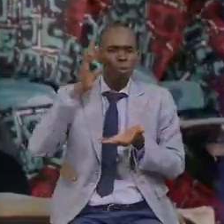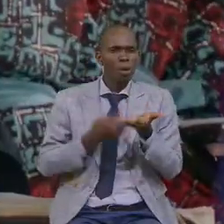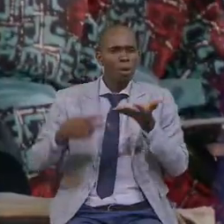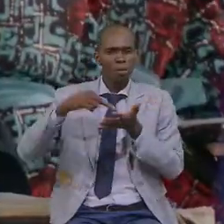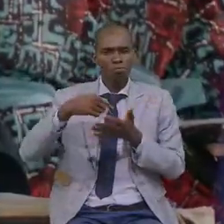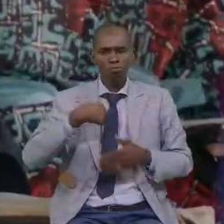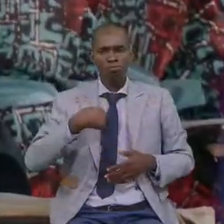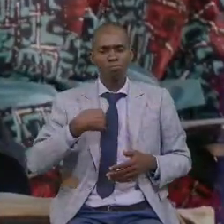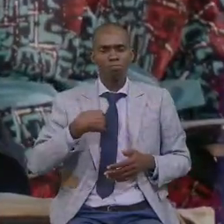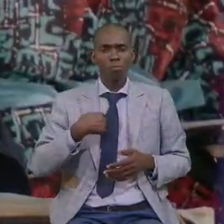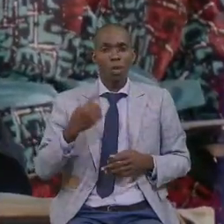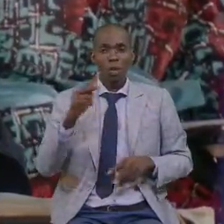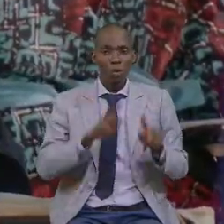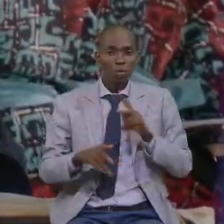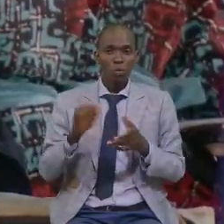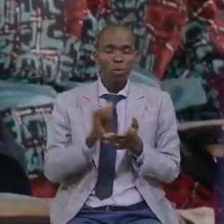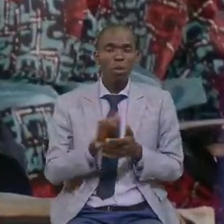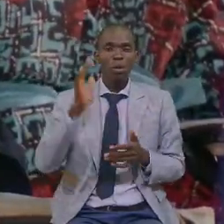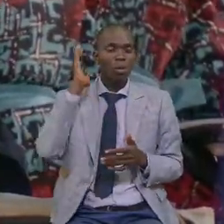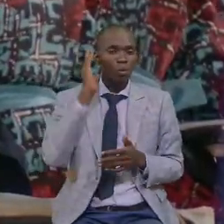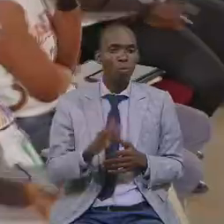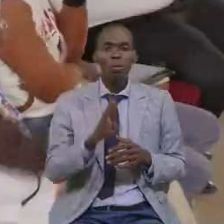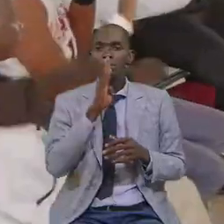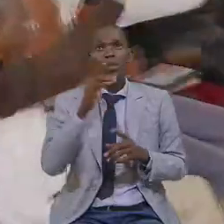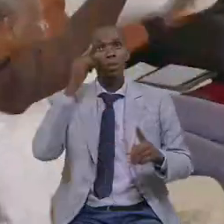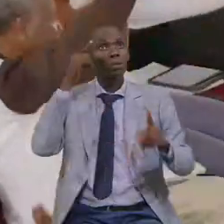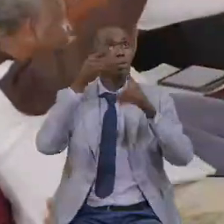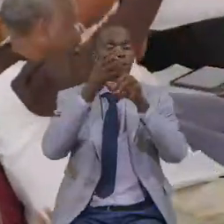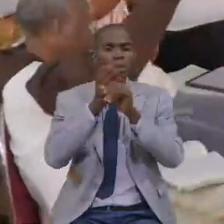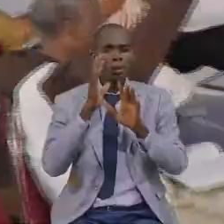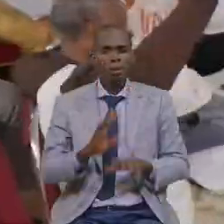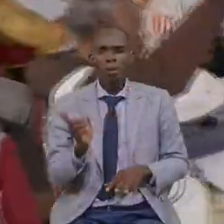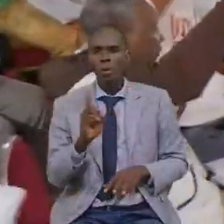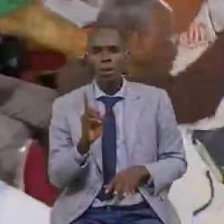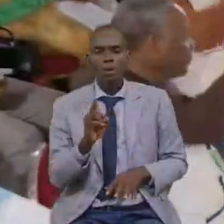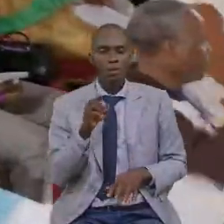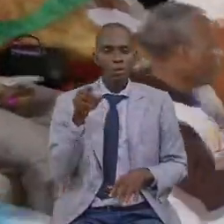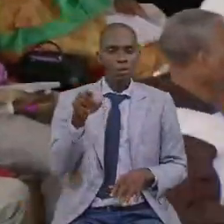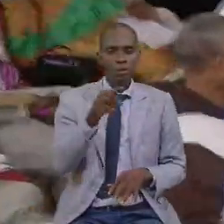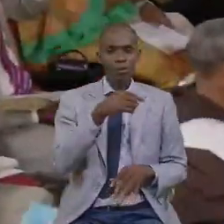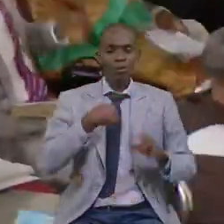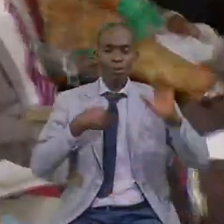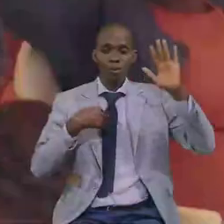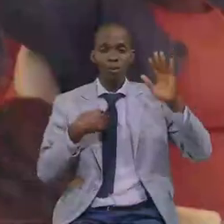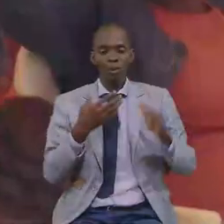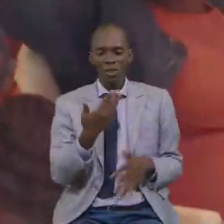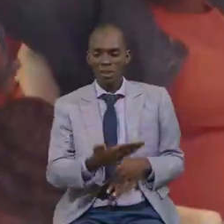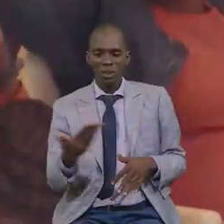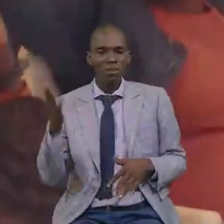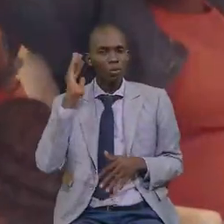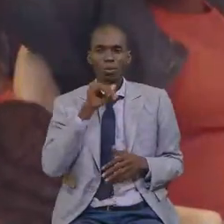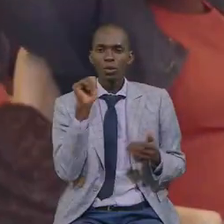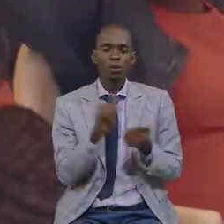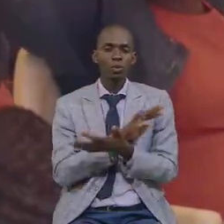people who are going to be goal getters, where are they? Substance will not reign over you.